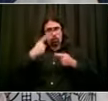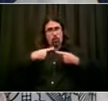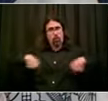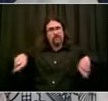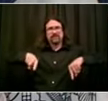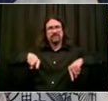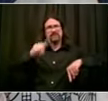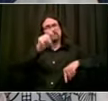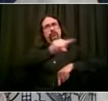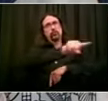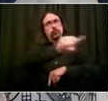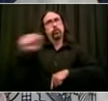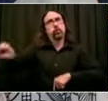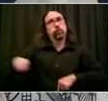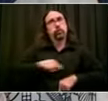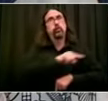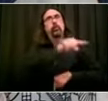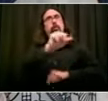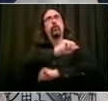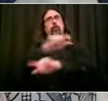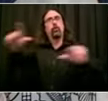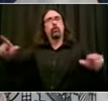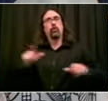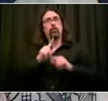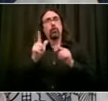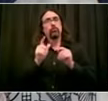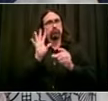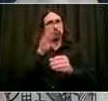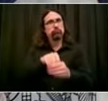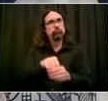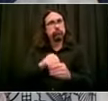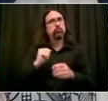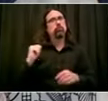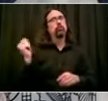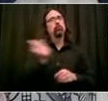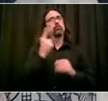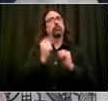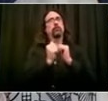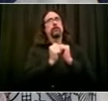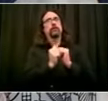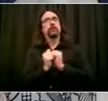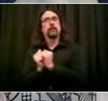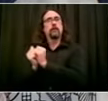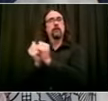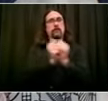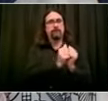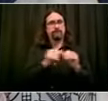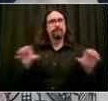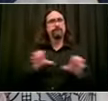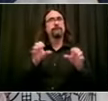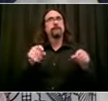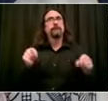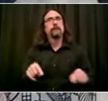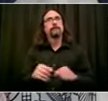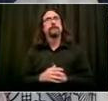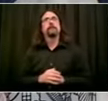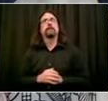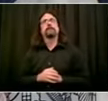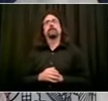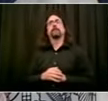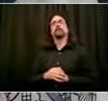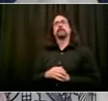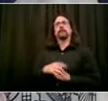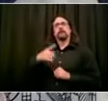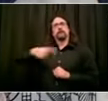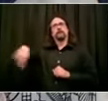to emphasize, we are all in this together. In every one of these zip codes and in the whole city. We all have to work together. And that's